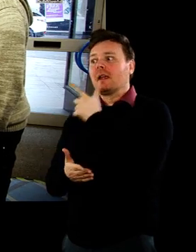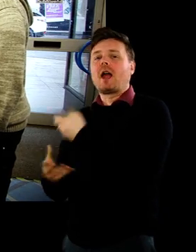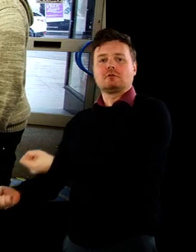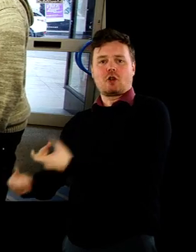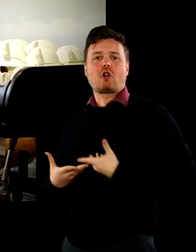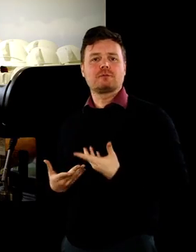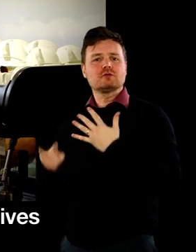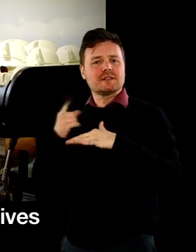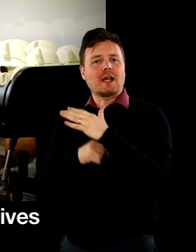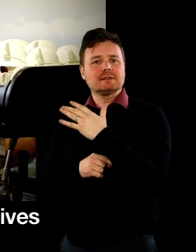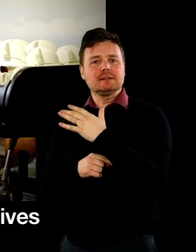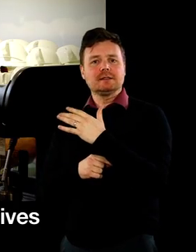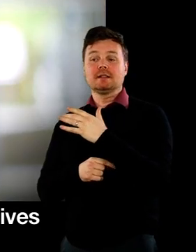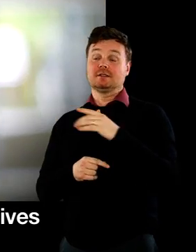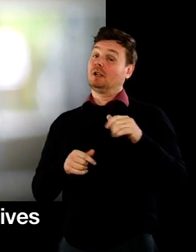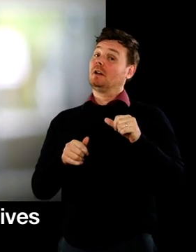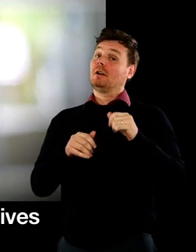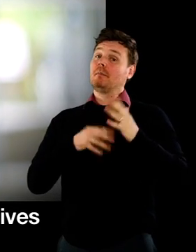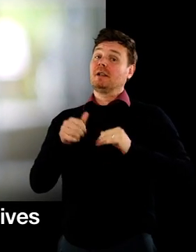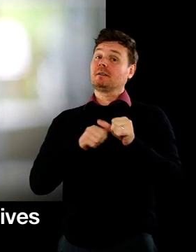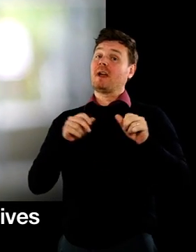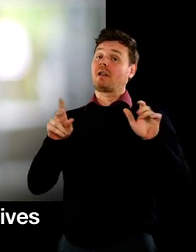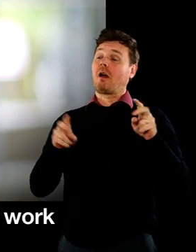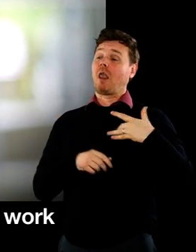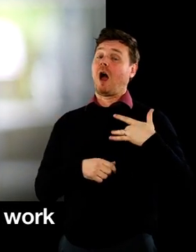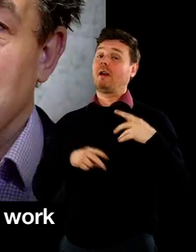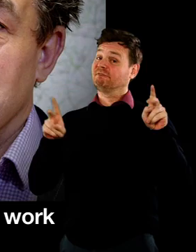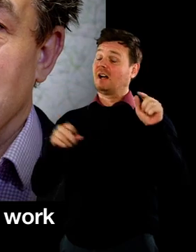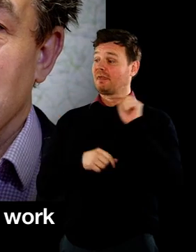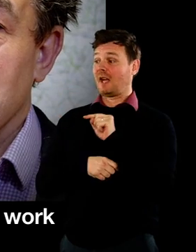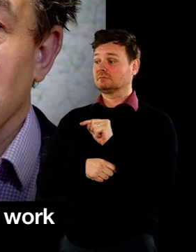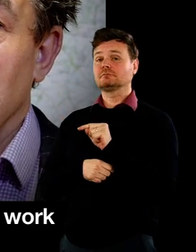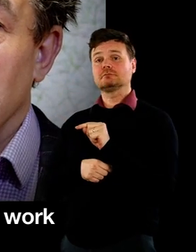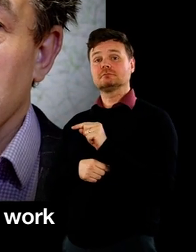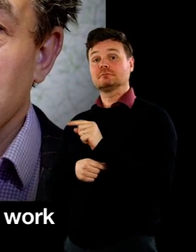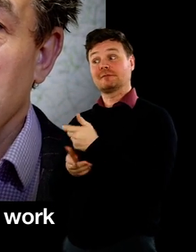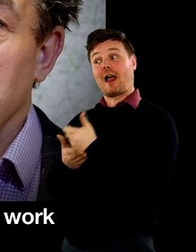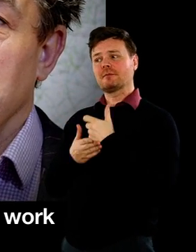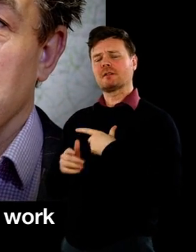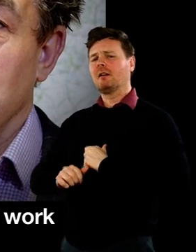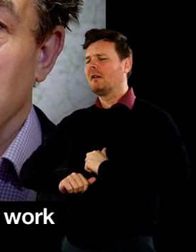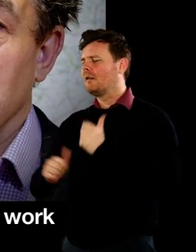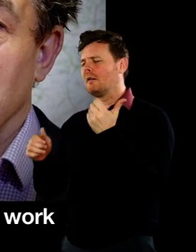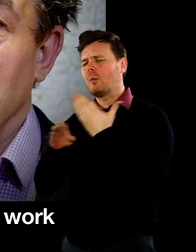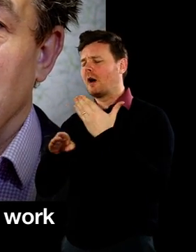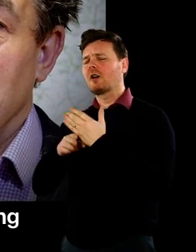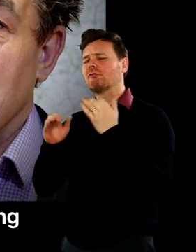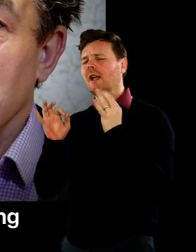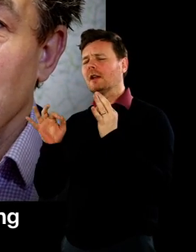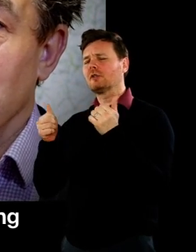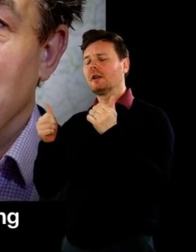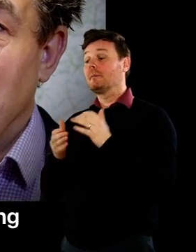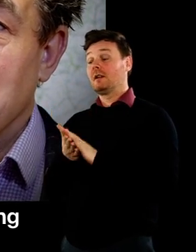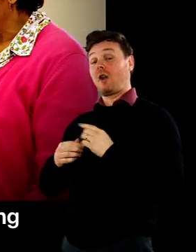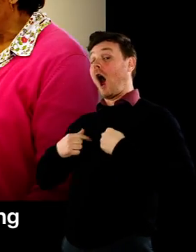to society. Now, that's where Building Better Lives has taken us. It's a superb piece of work.